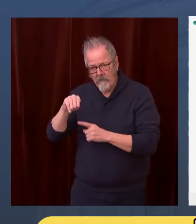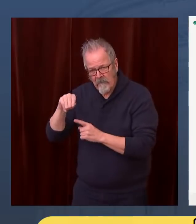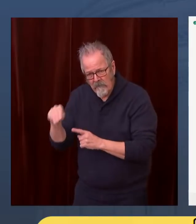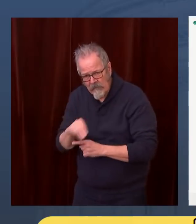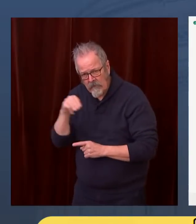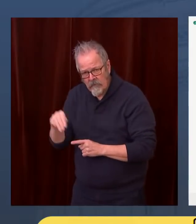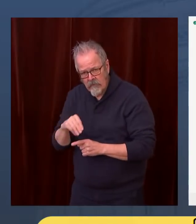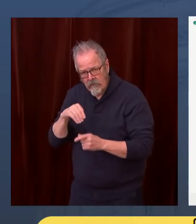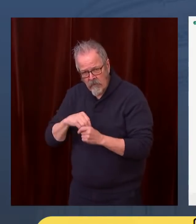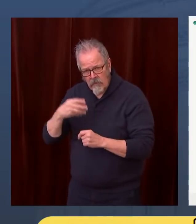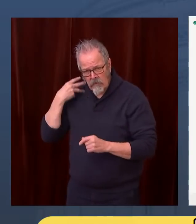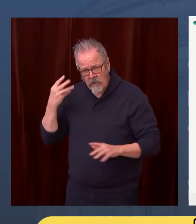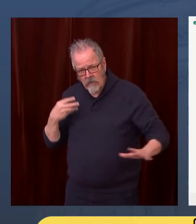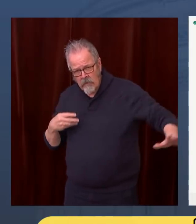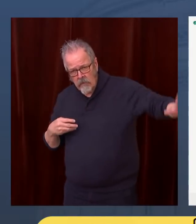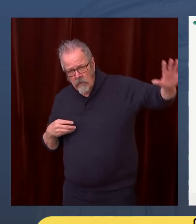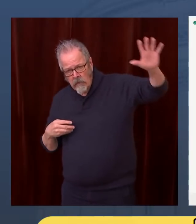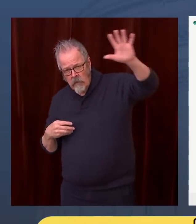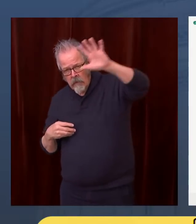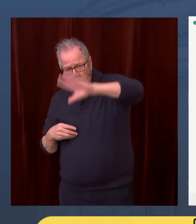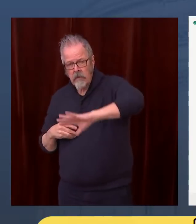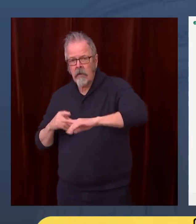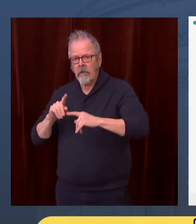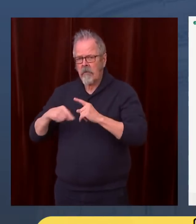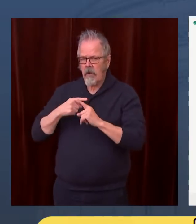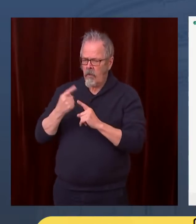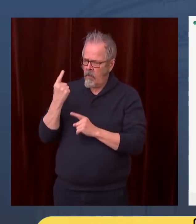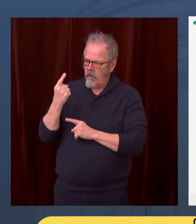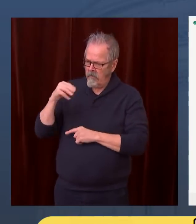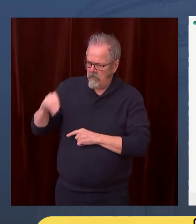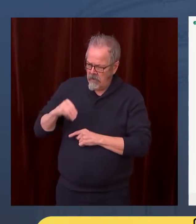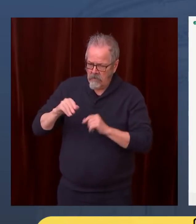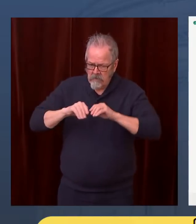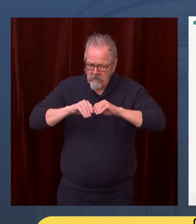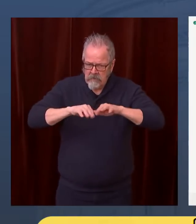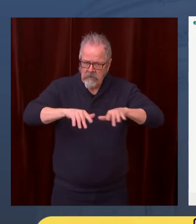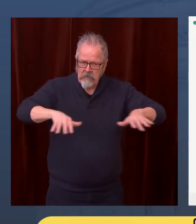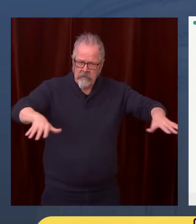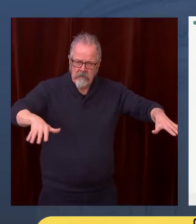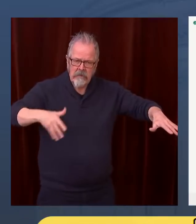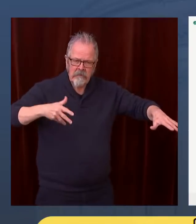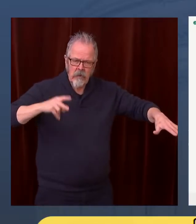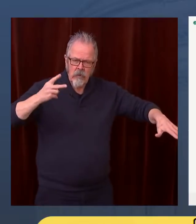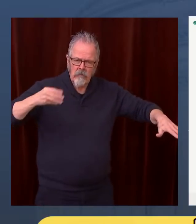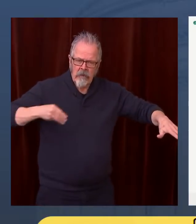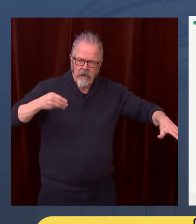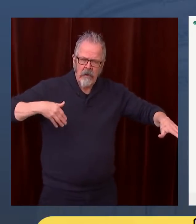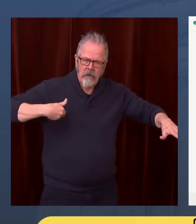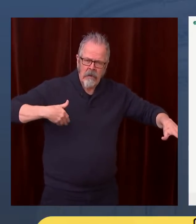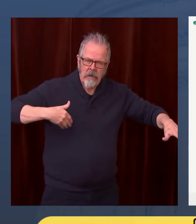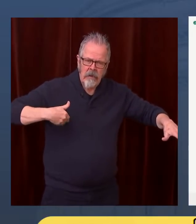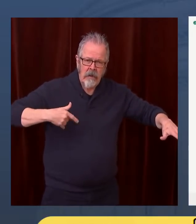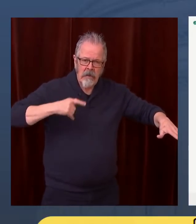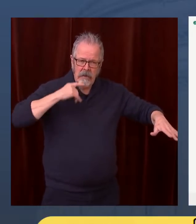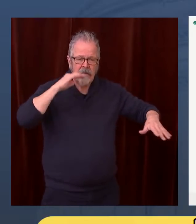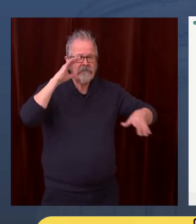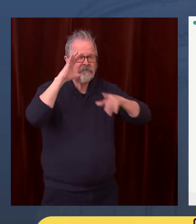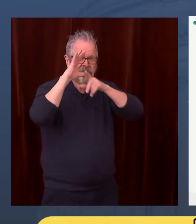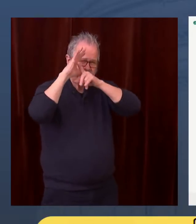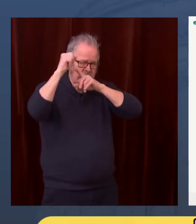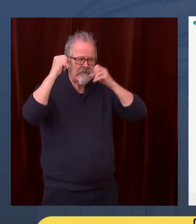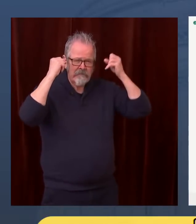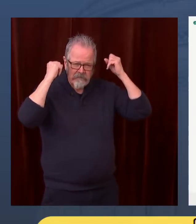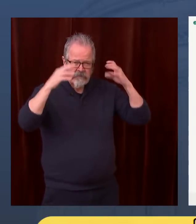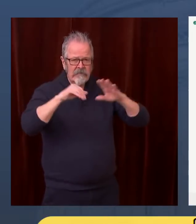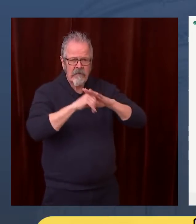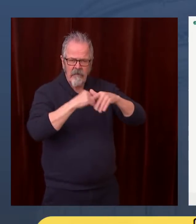not include the 1 million going to schools and the other million going to local partners. So we're talking a significant amount of tests that are